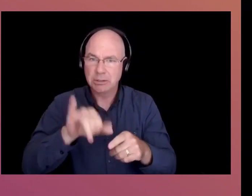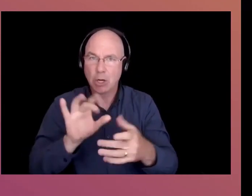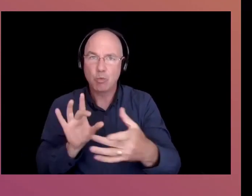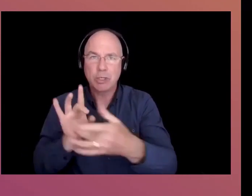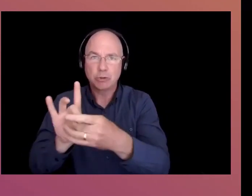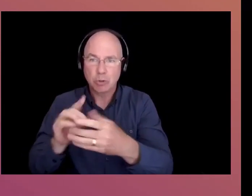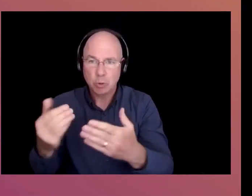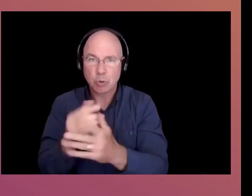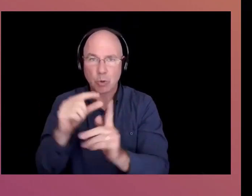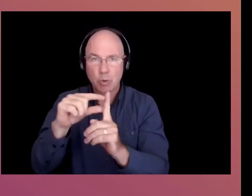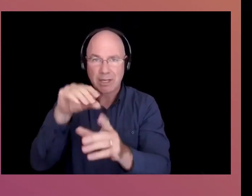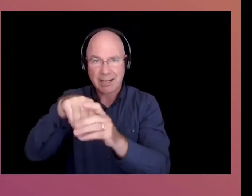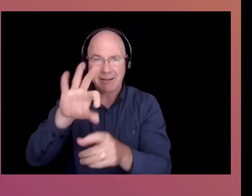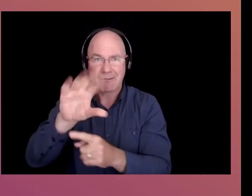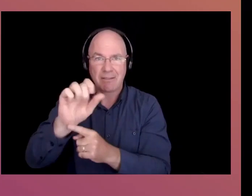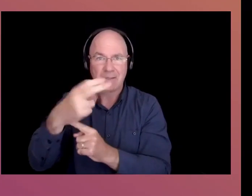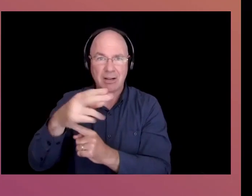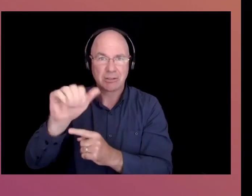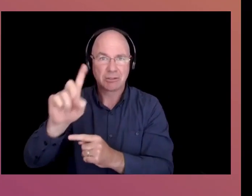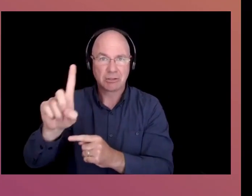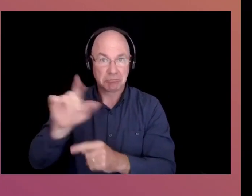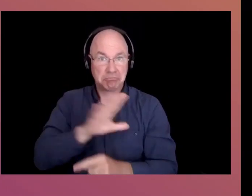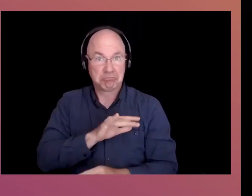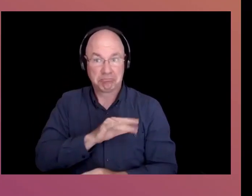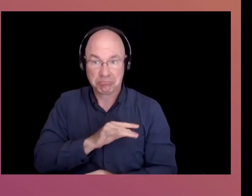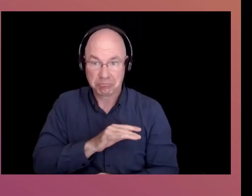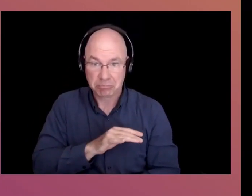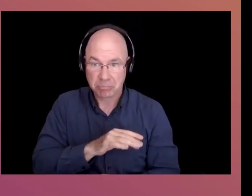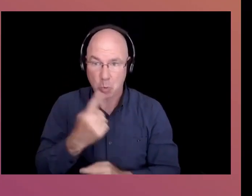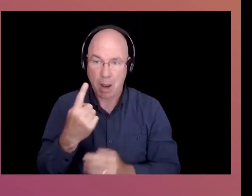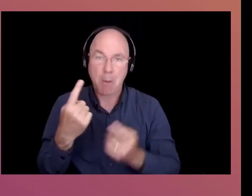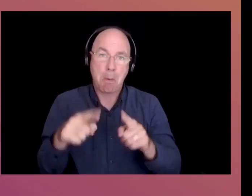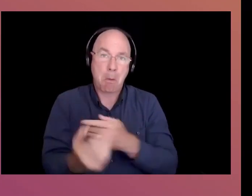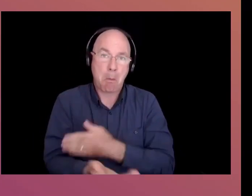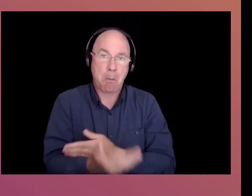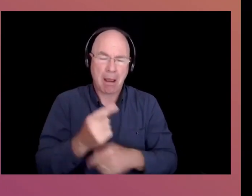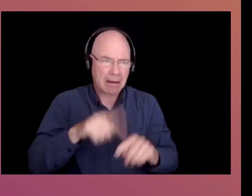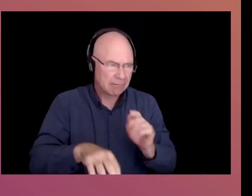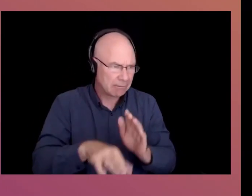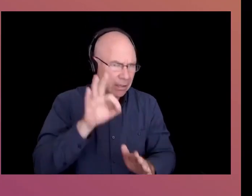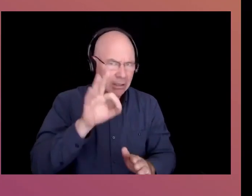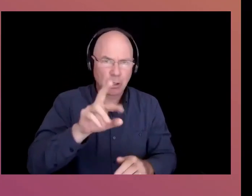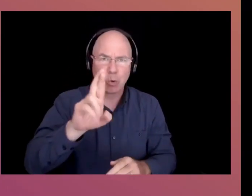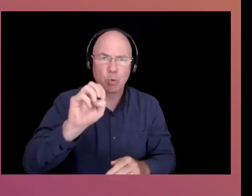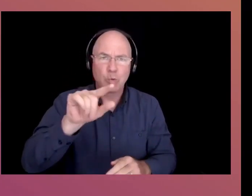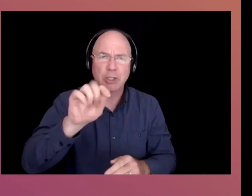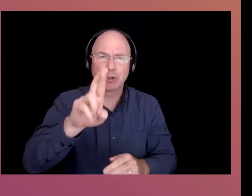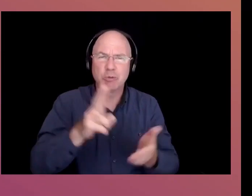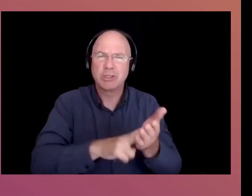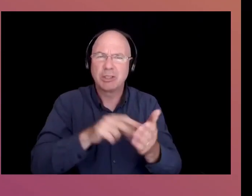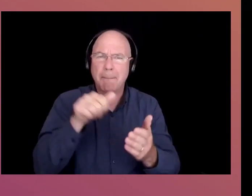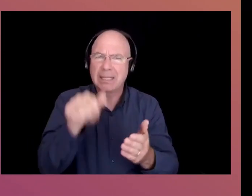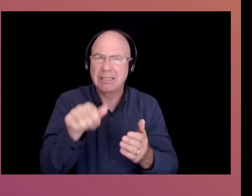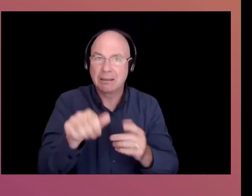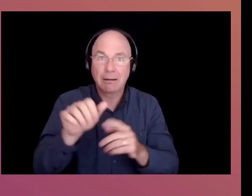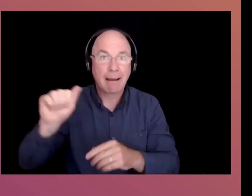the flashcard. It was very convenient. One morning, I could not find the register button. The app was